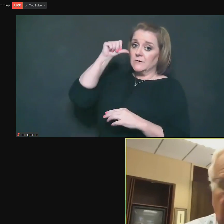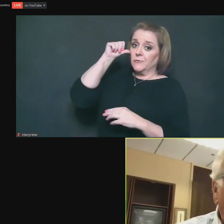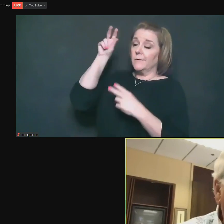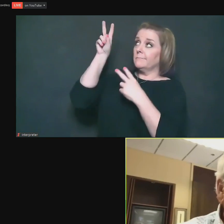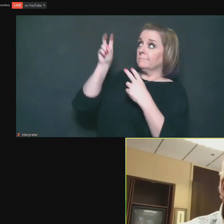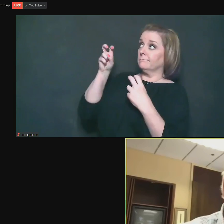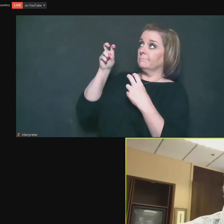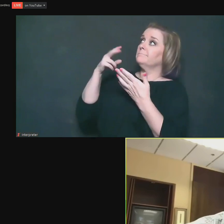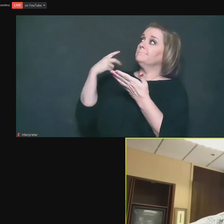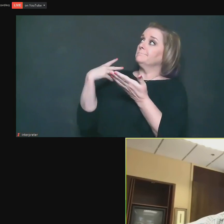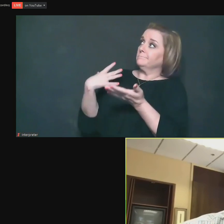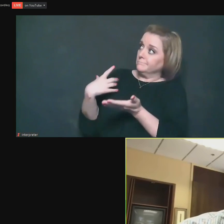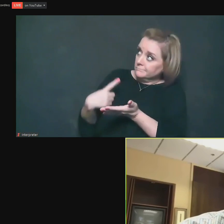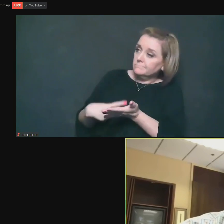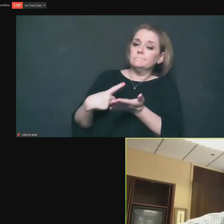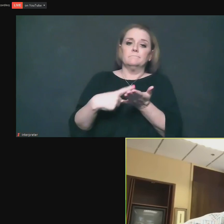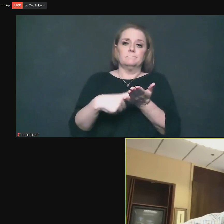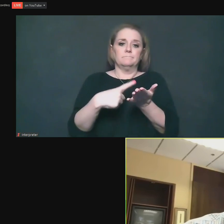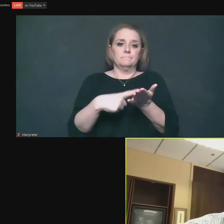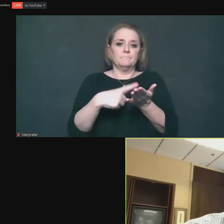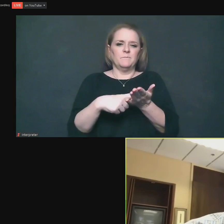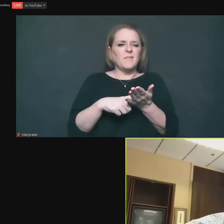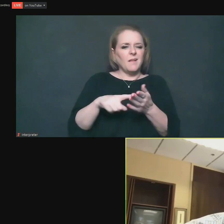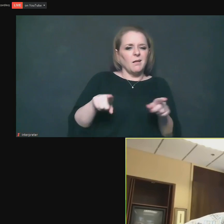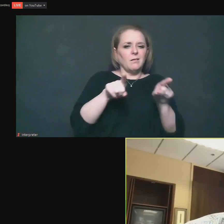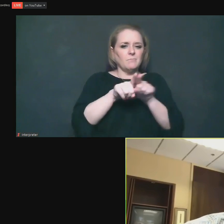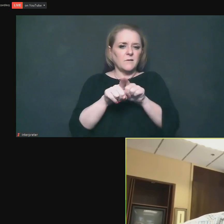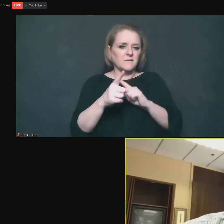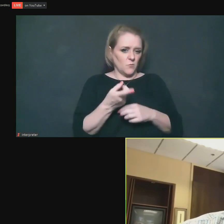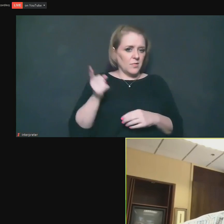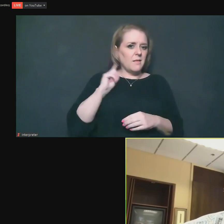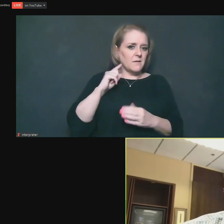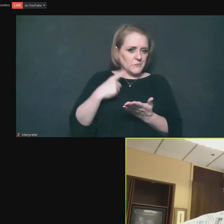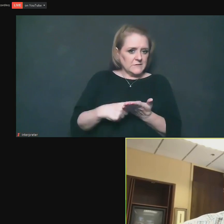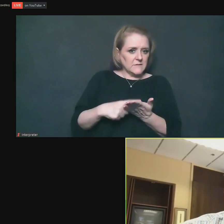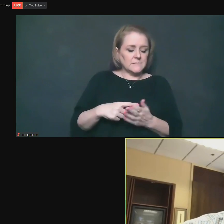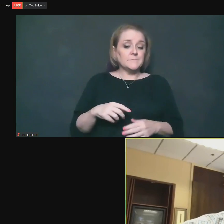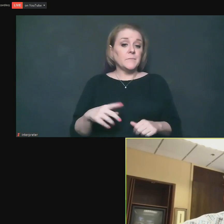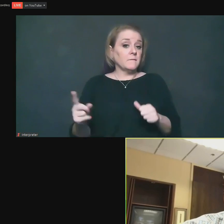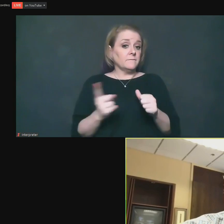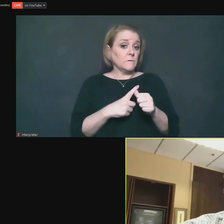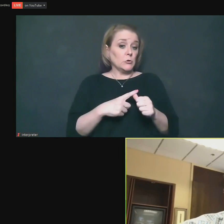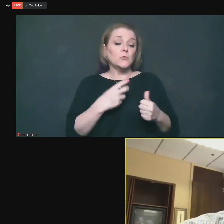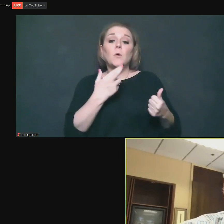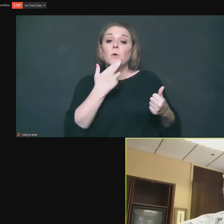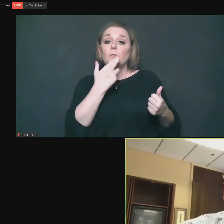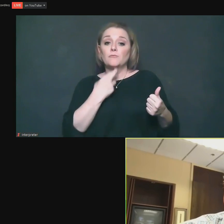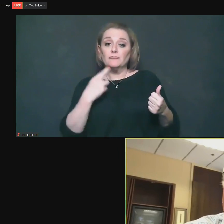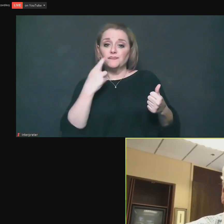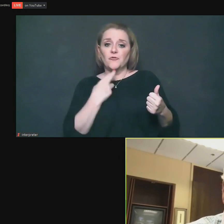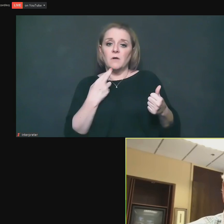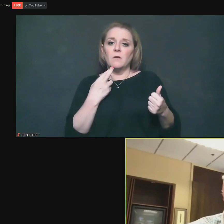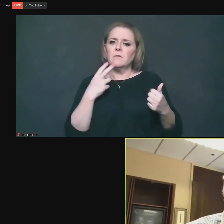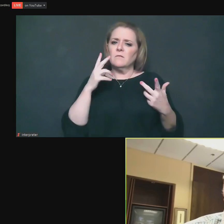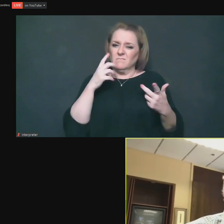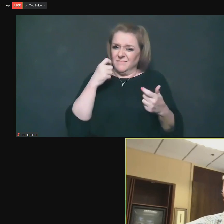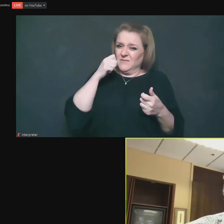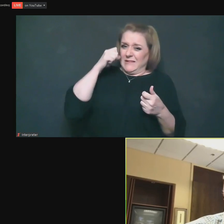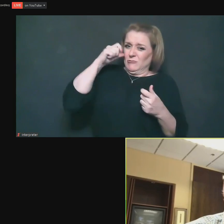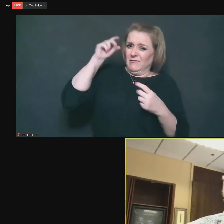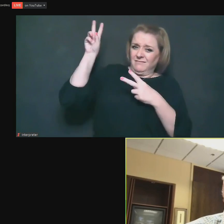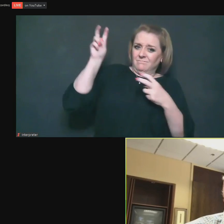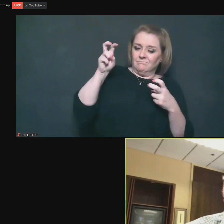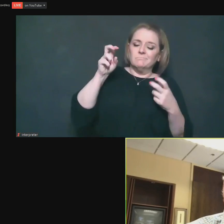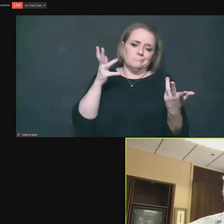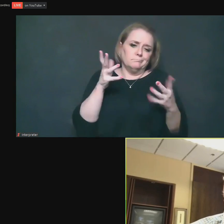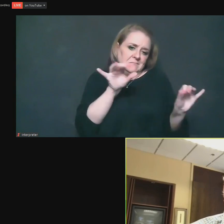we talked about last week. First of all, on restaurants, it's much the same as it was. I do